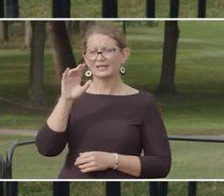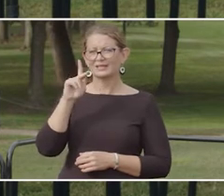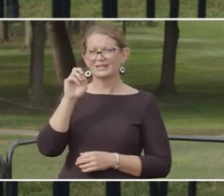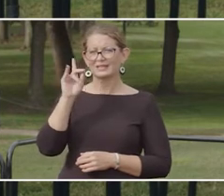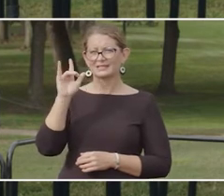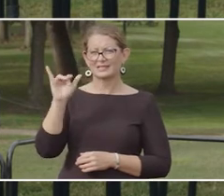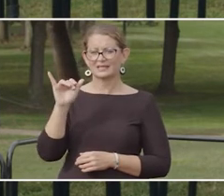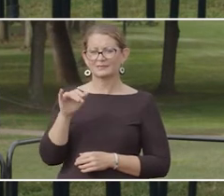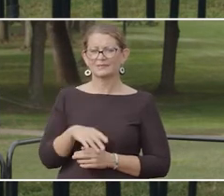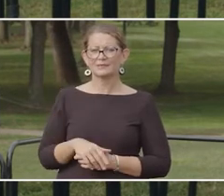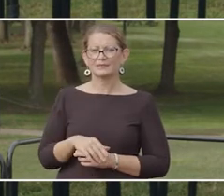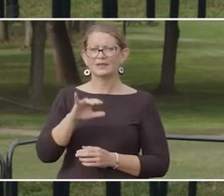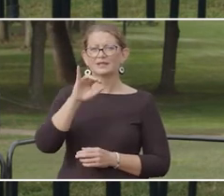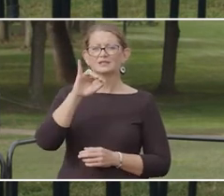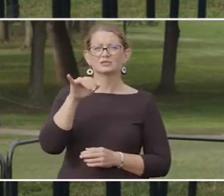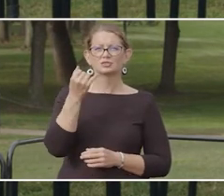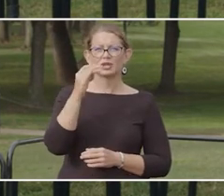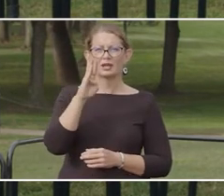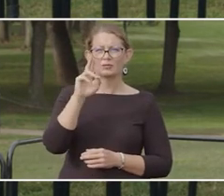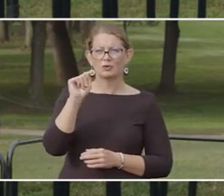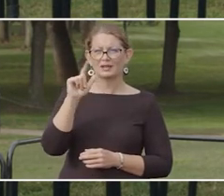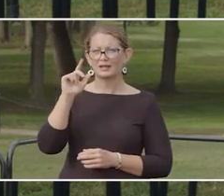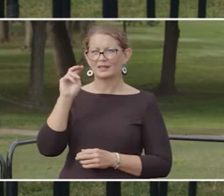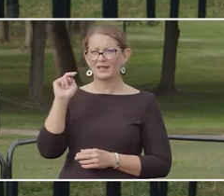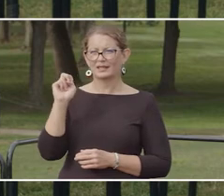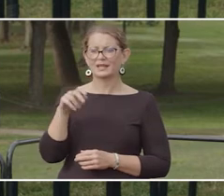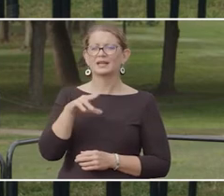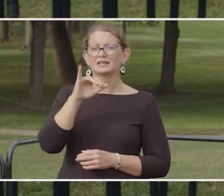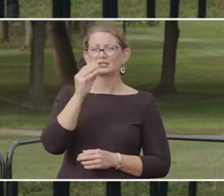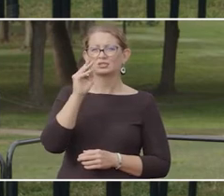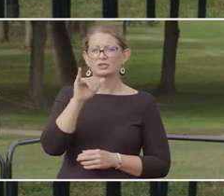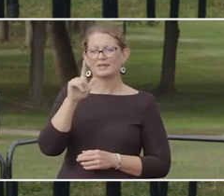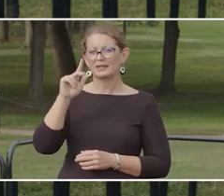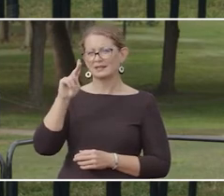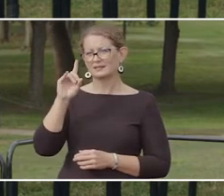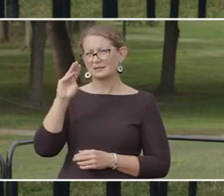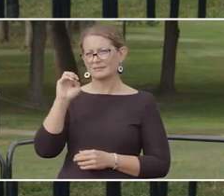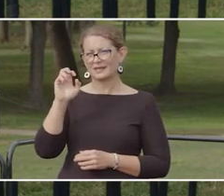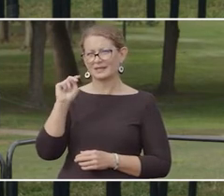Kingsley, J. Brent Lang, Jimmy Dale Lindemann,